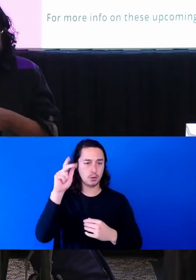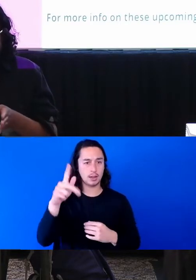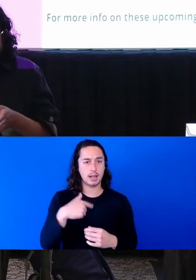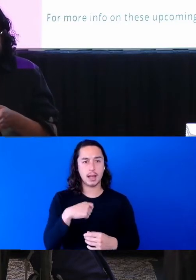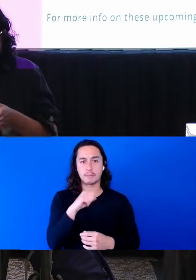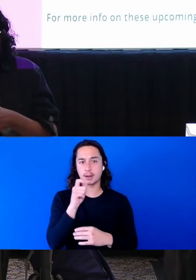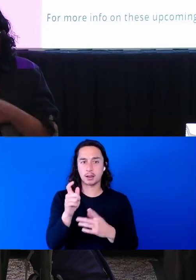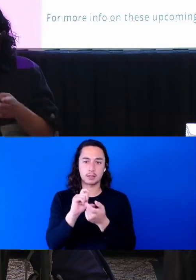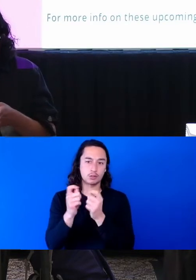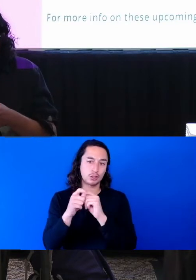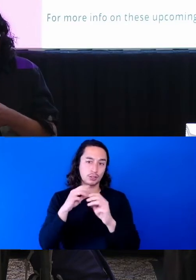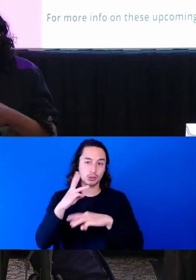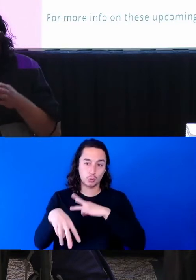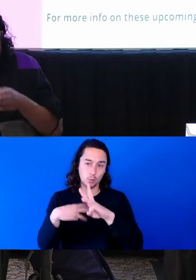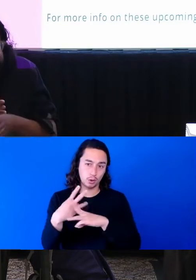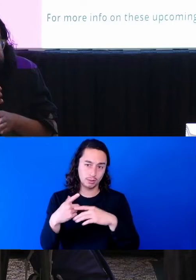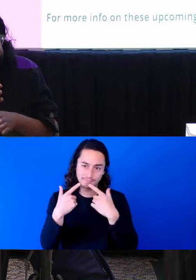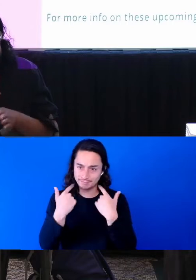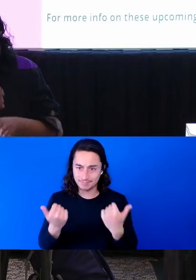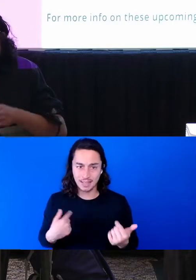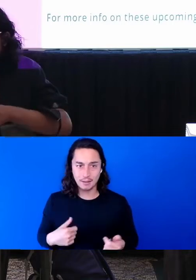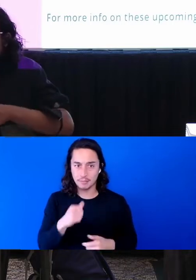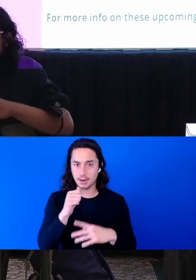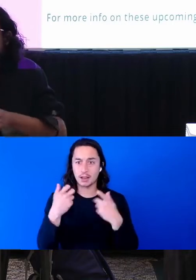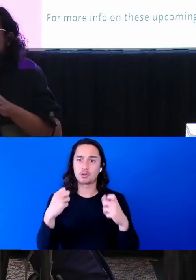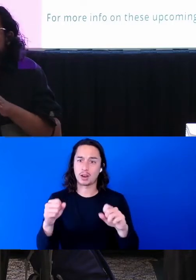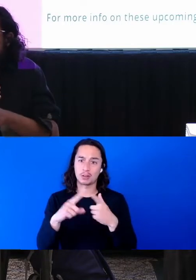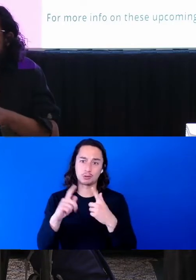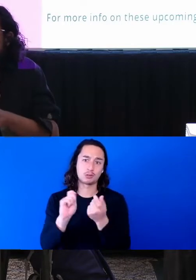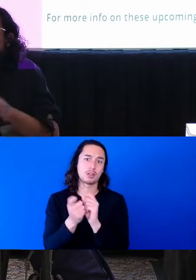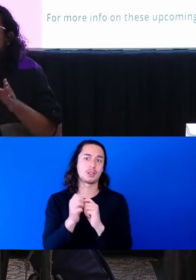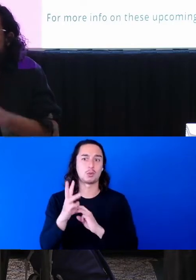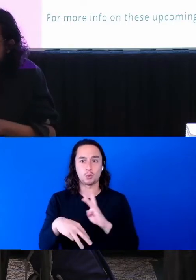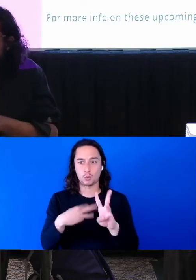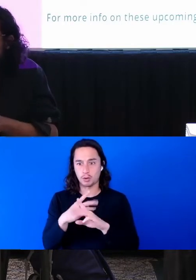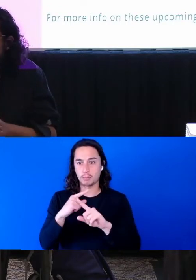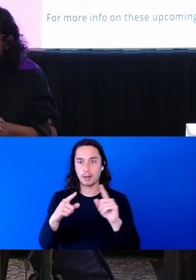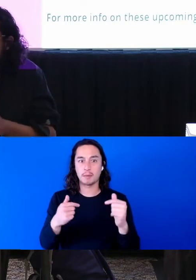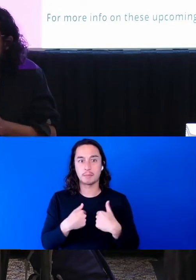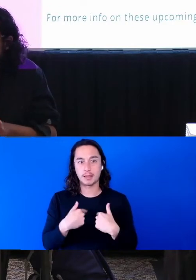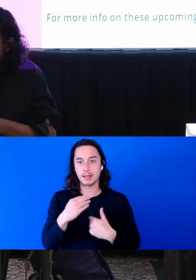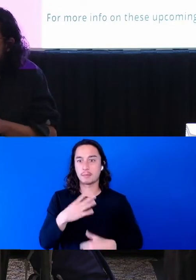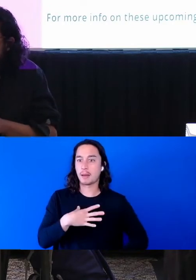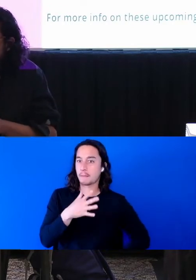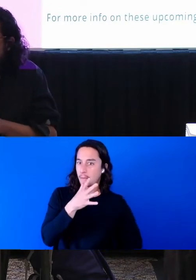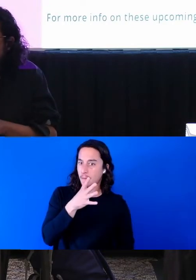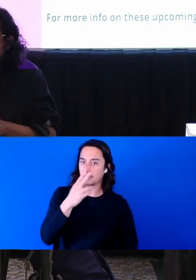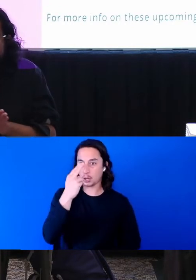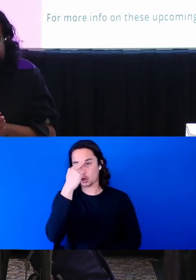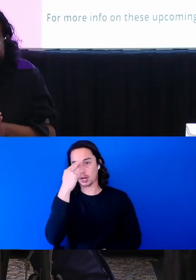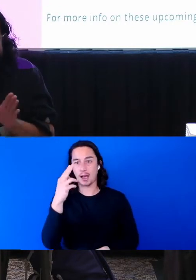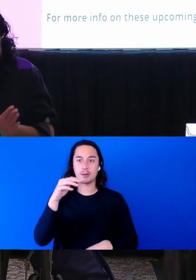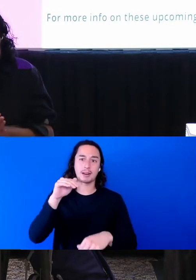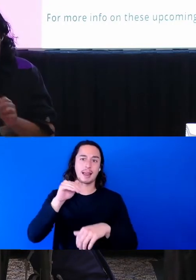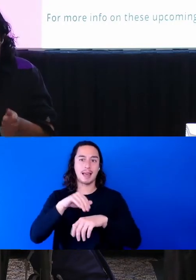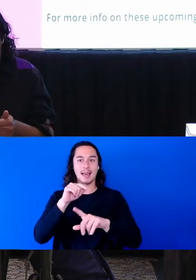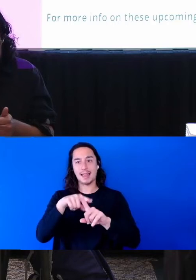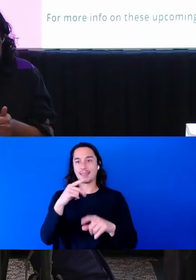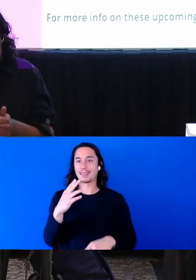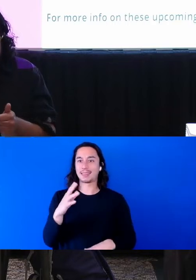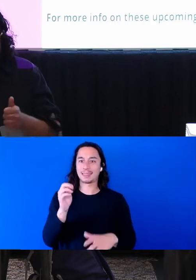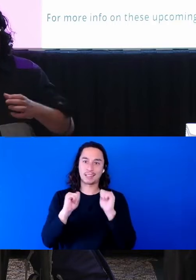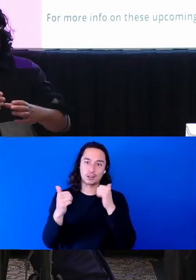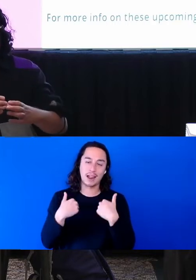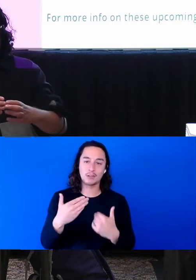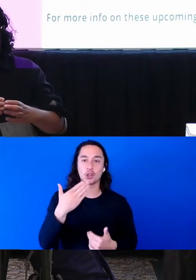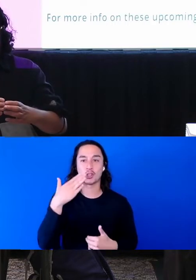world. I'm not trying to, but maybe my mom and I can nerd out about theater for like an hour and have a good time. And that is like worth